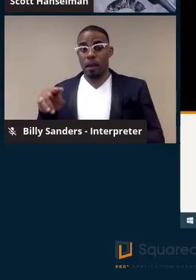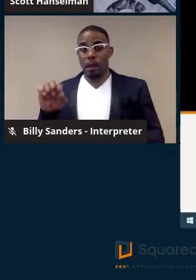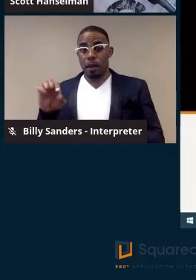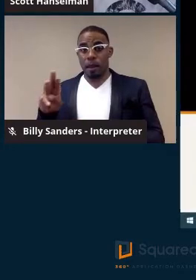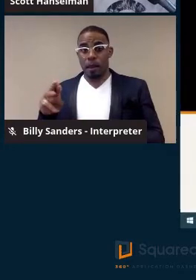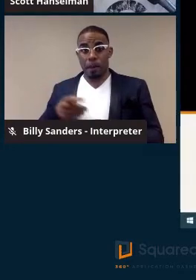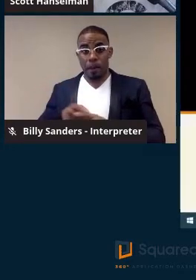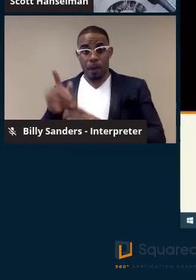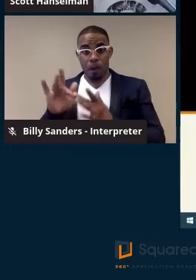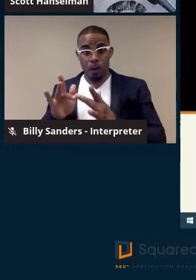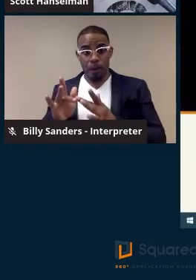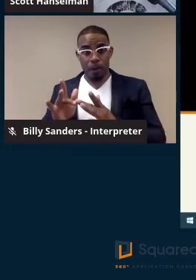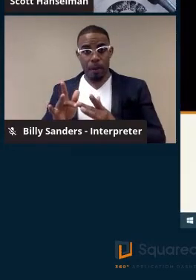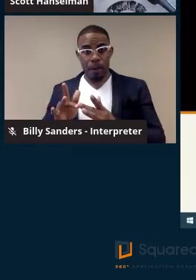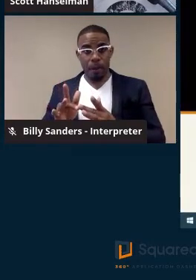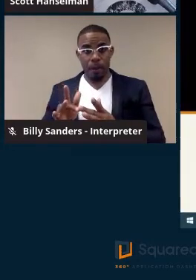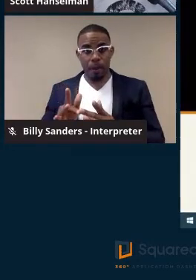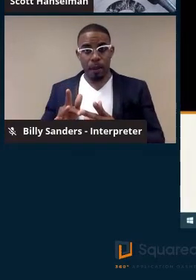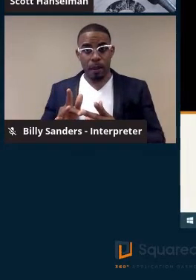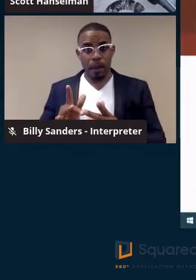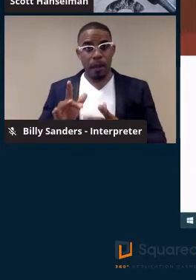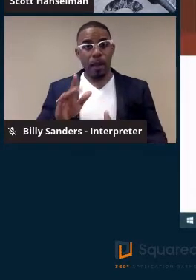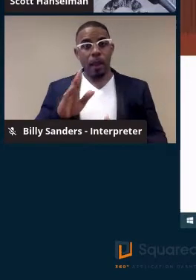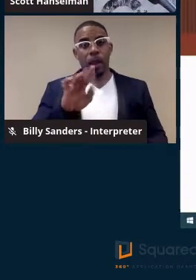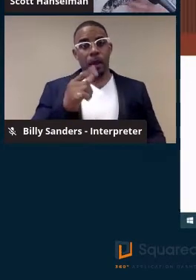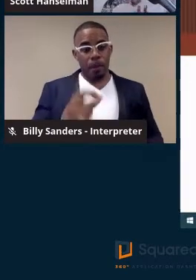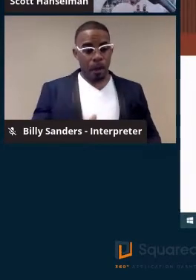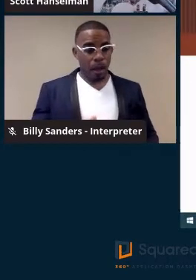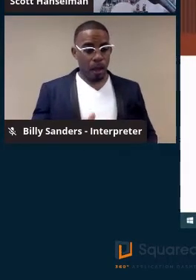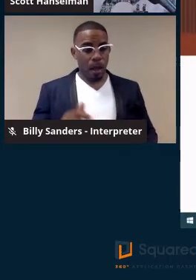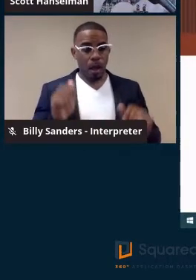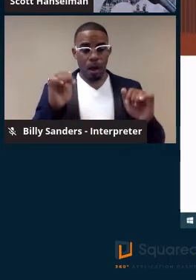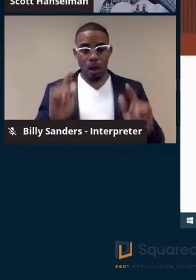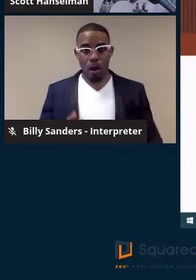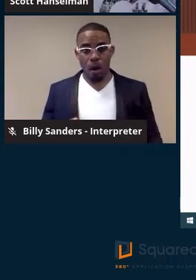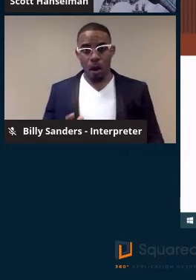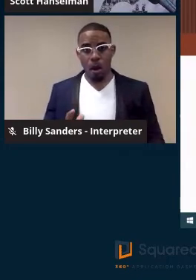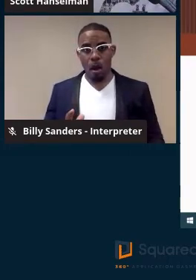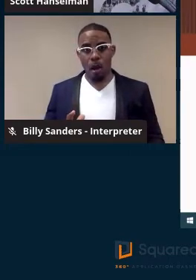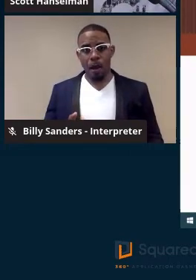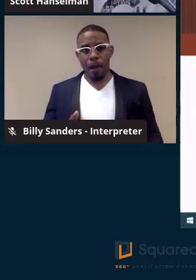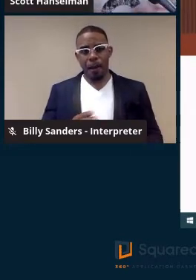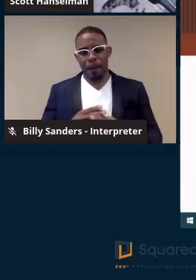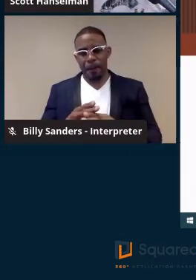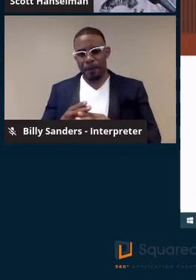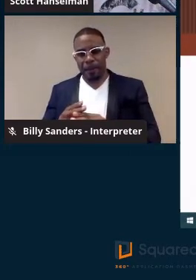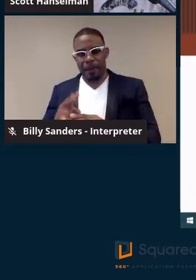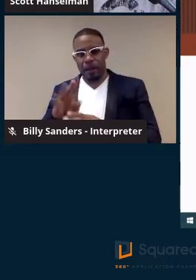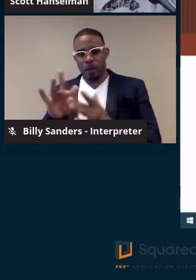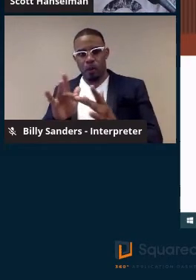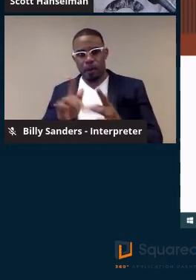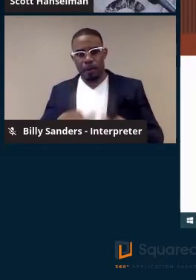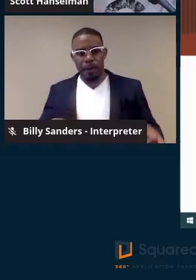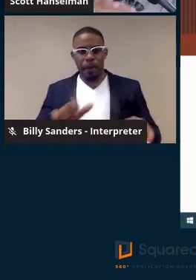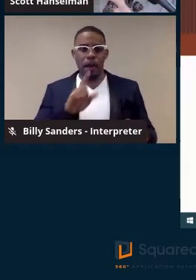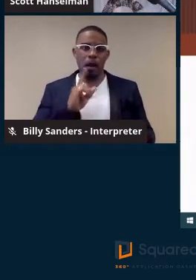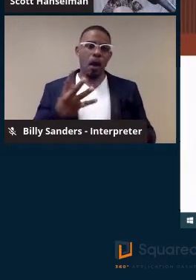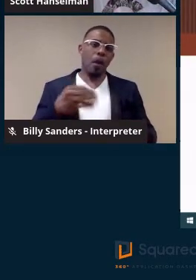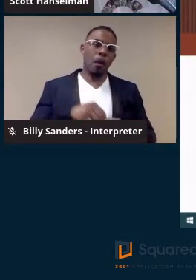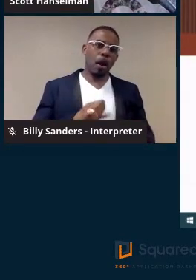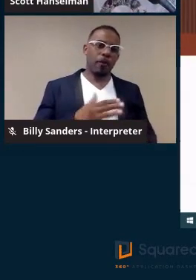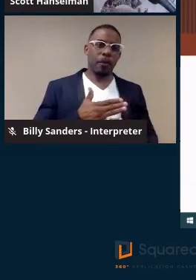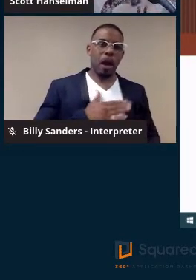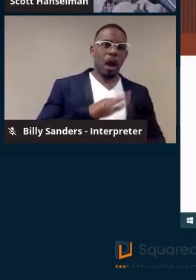website and the blog are all mini sites, mini websites that are part of